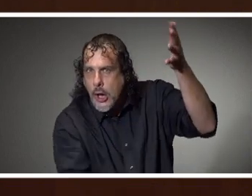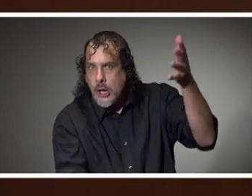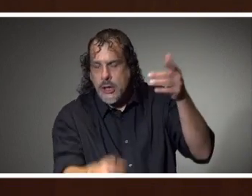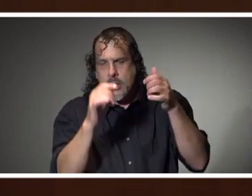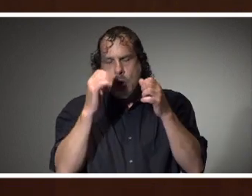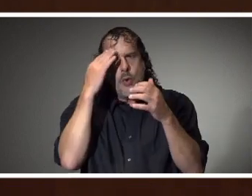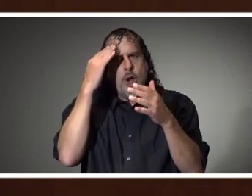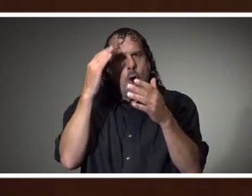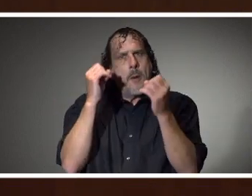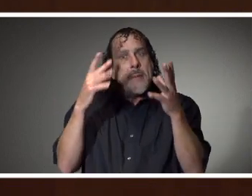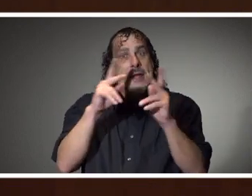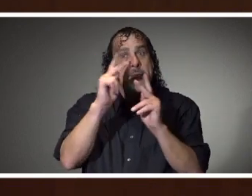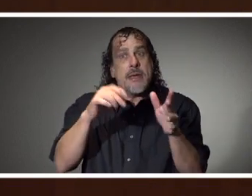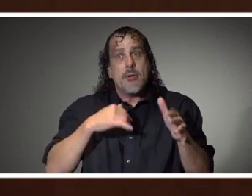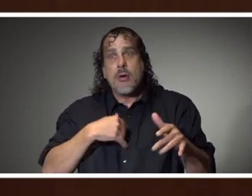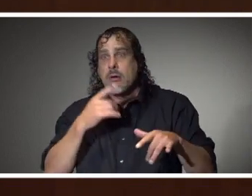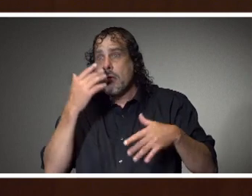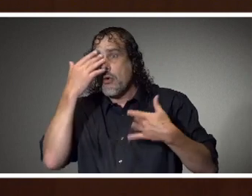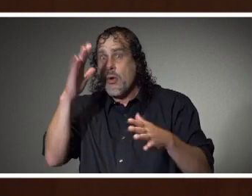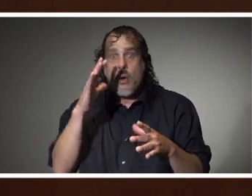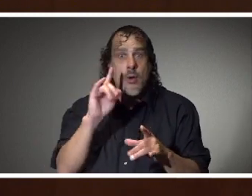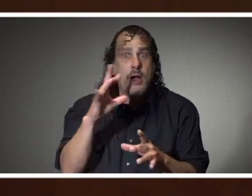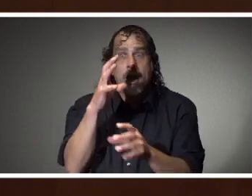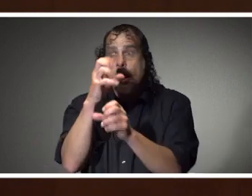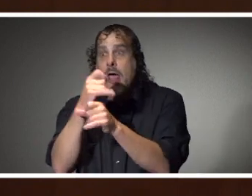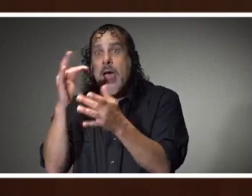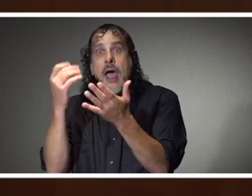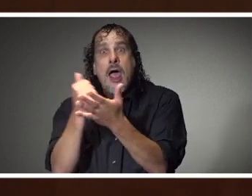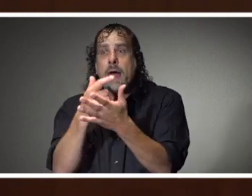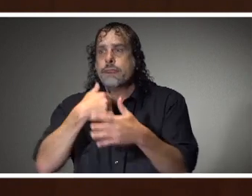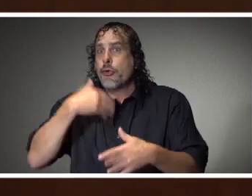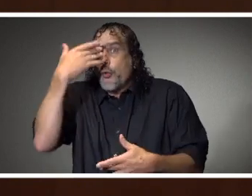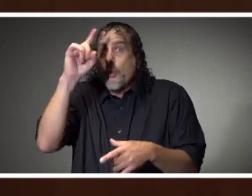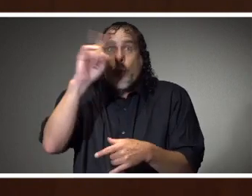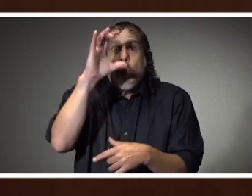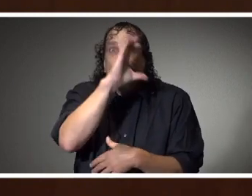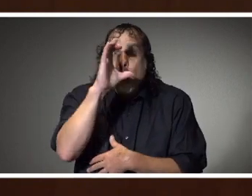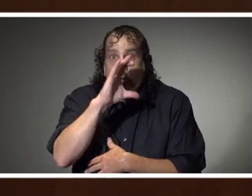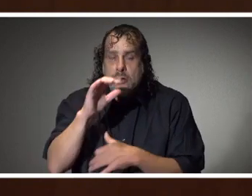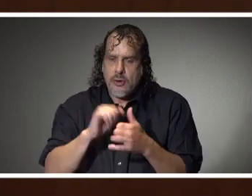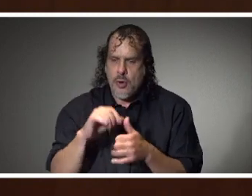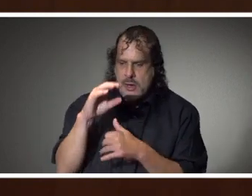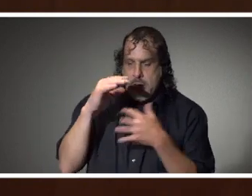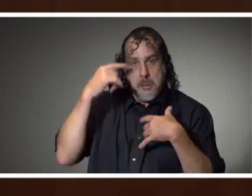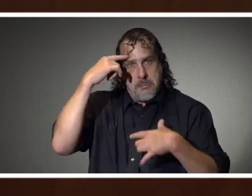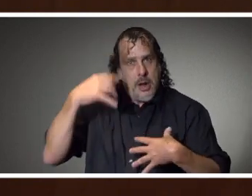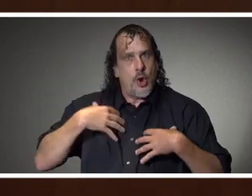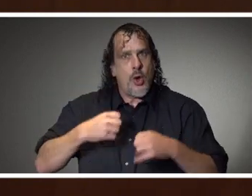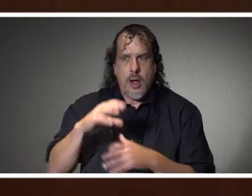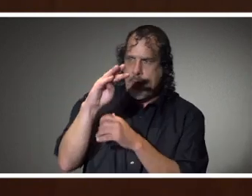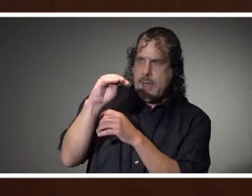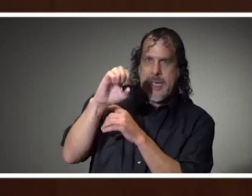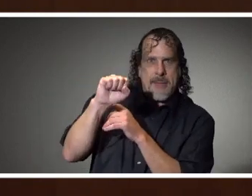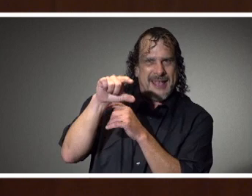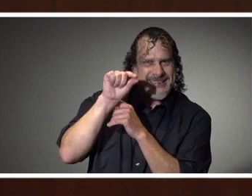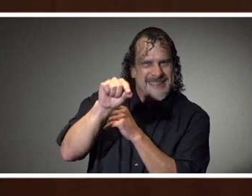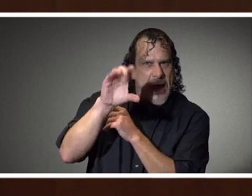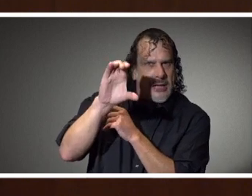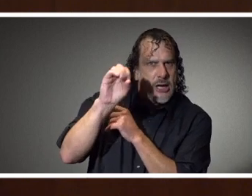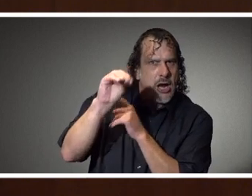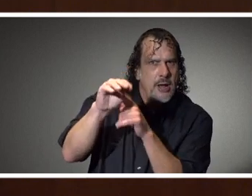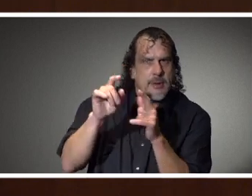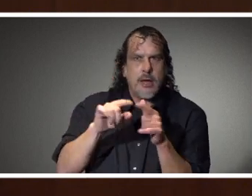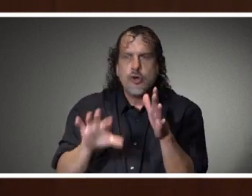get help is because they don't know how to find that help. So you can go to mentalhealthms.com, you can click on